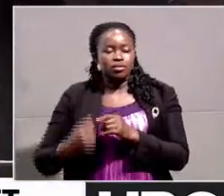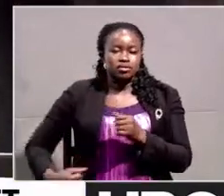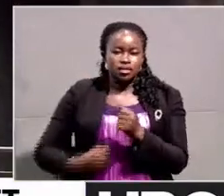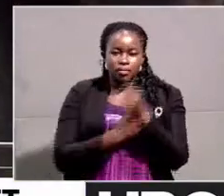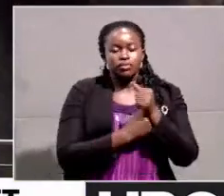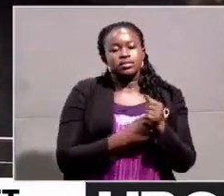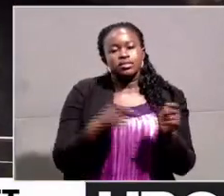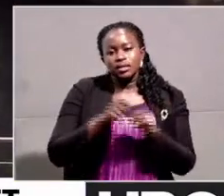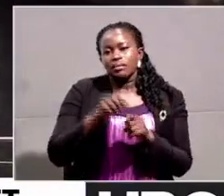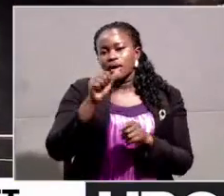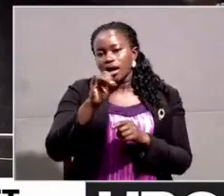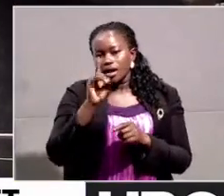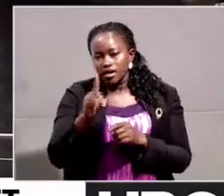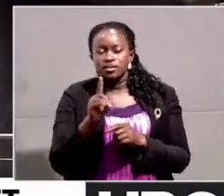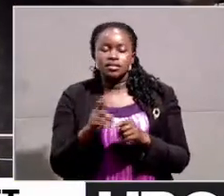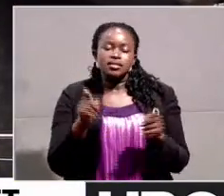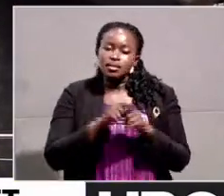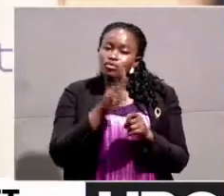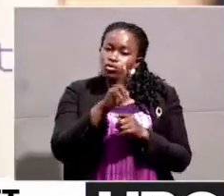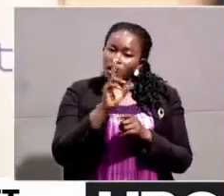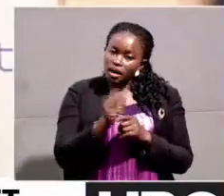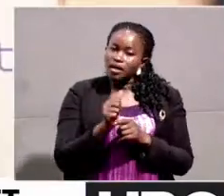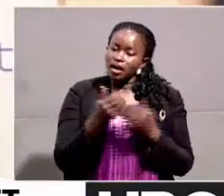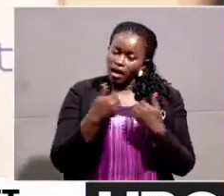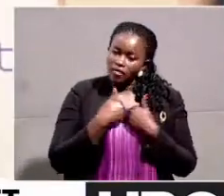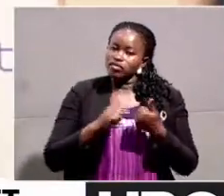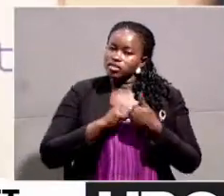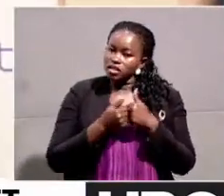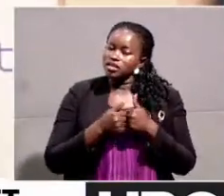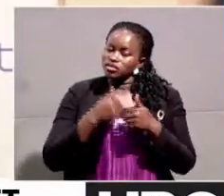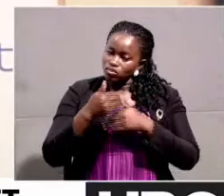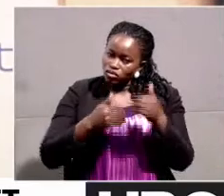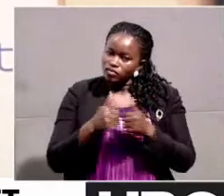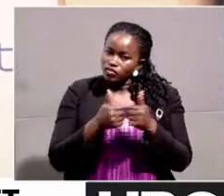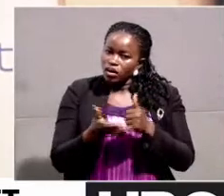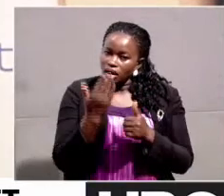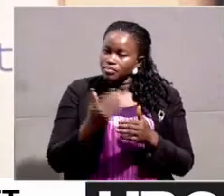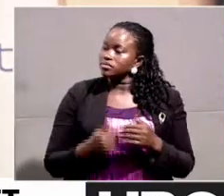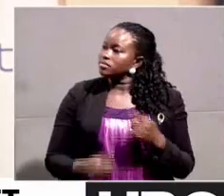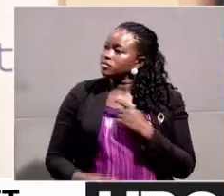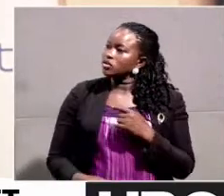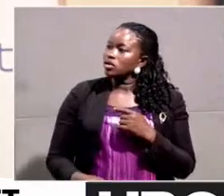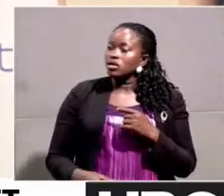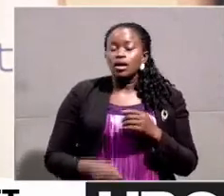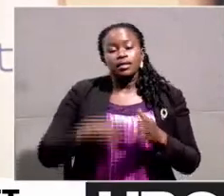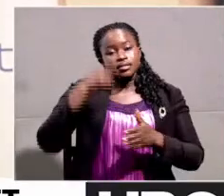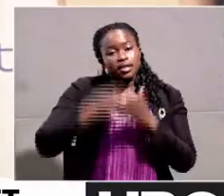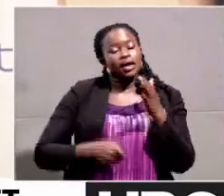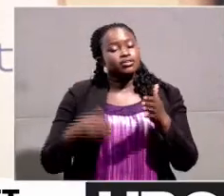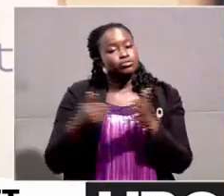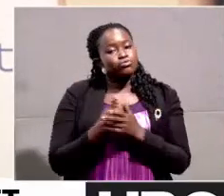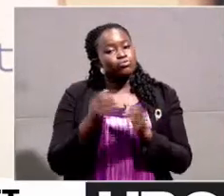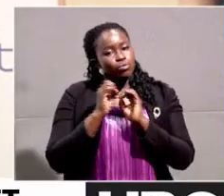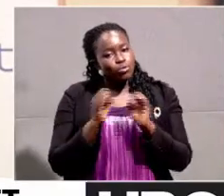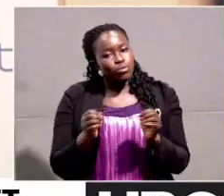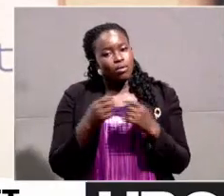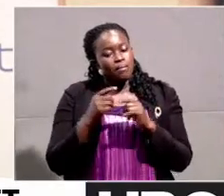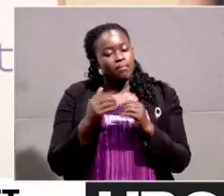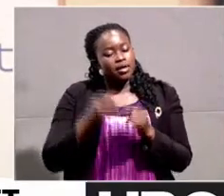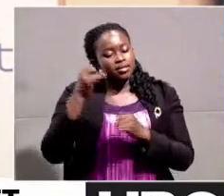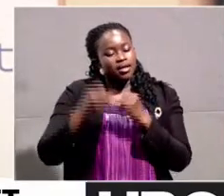the revenue body has to take on. There are no new taxes, and yet there is a